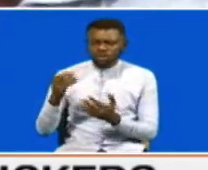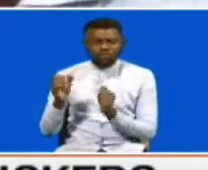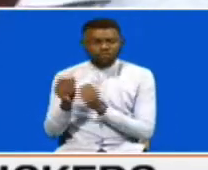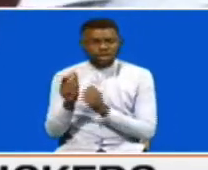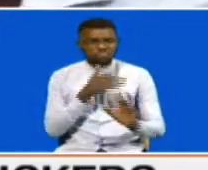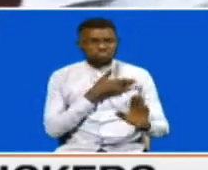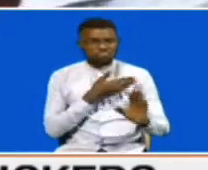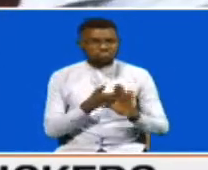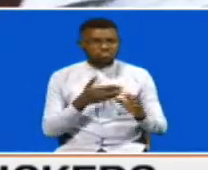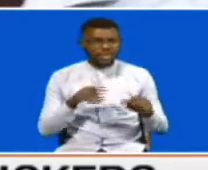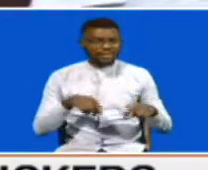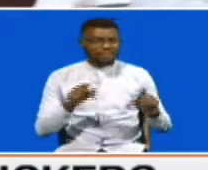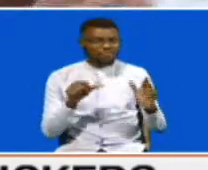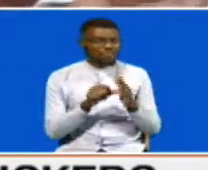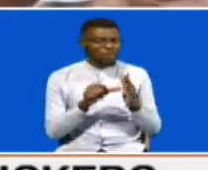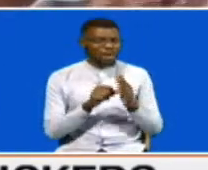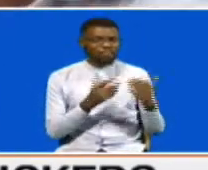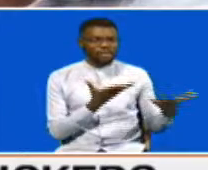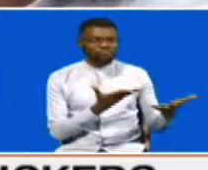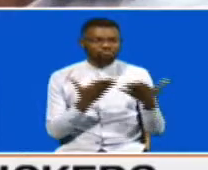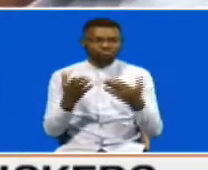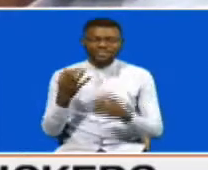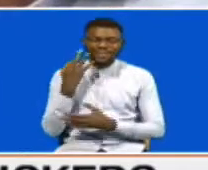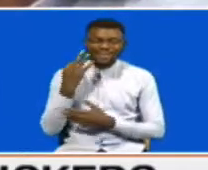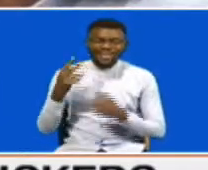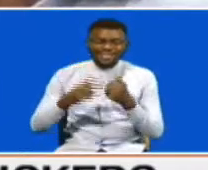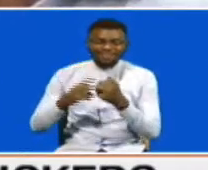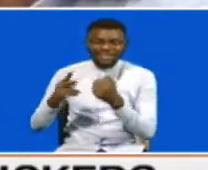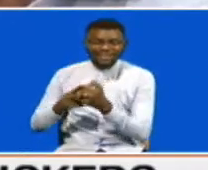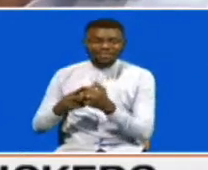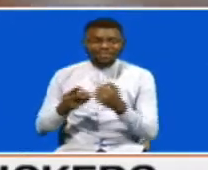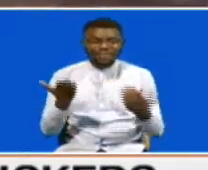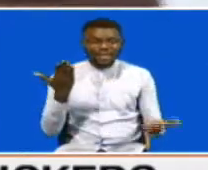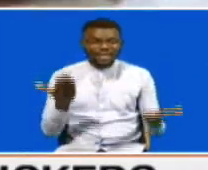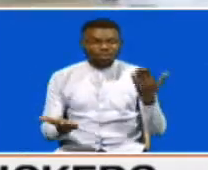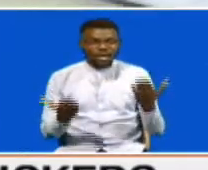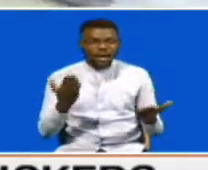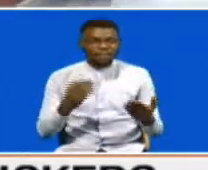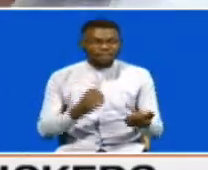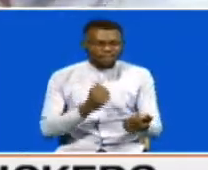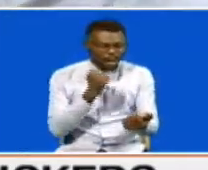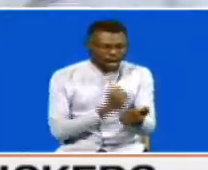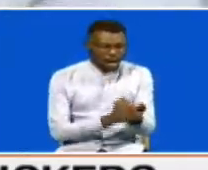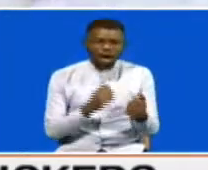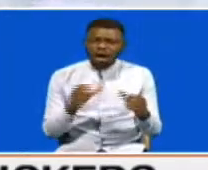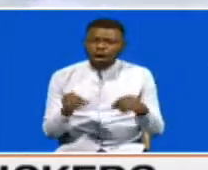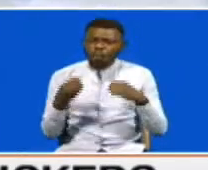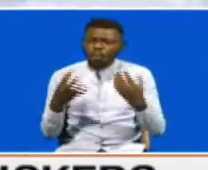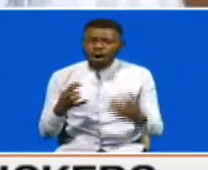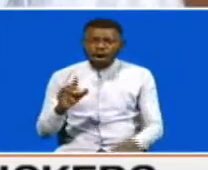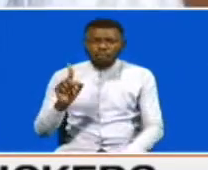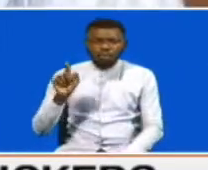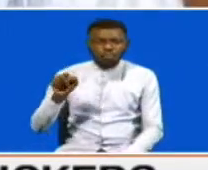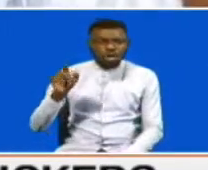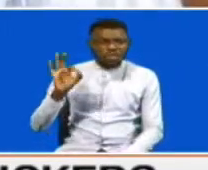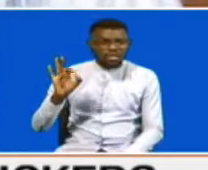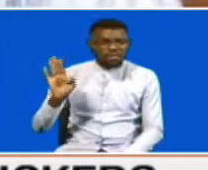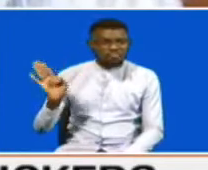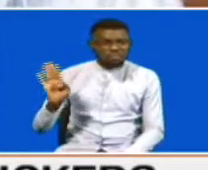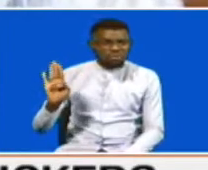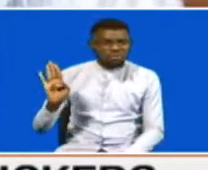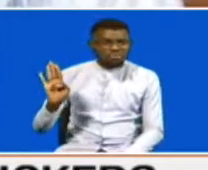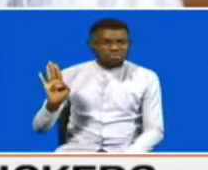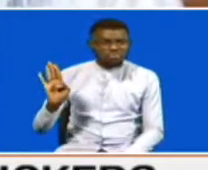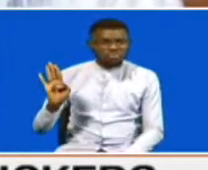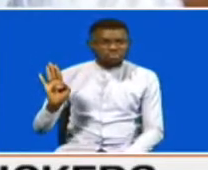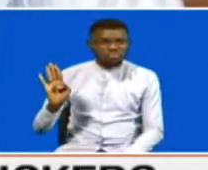they were charged with trafficking 377 kilograms of heroin valued at 1.3 billion